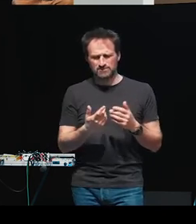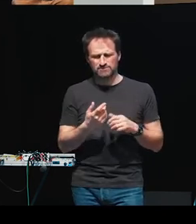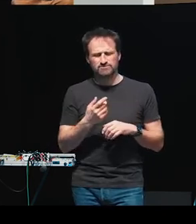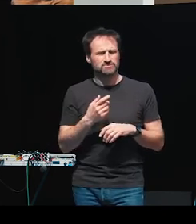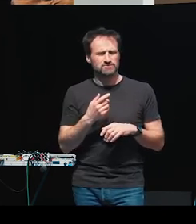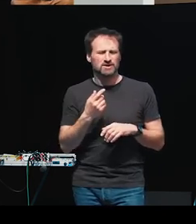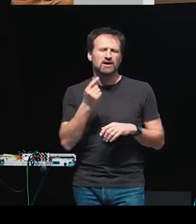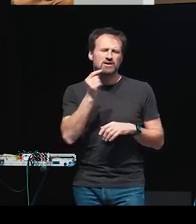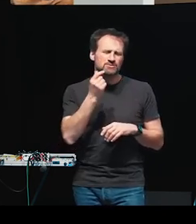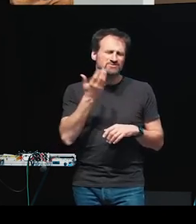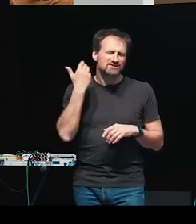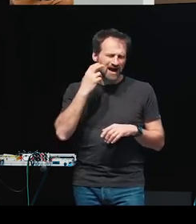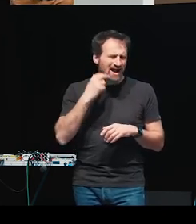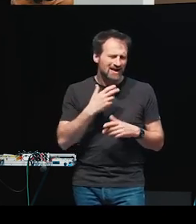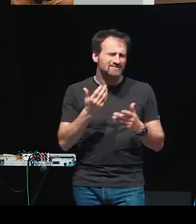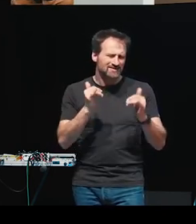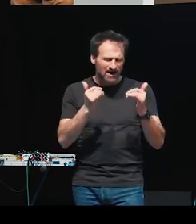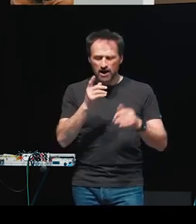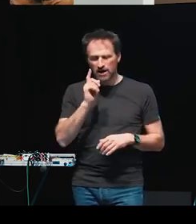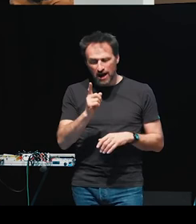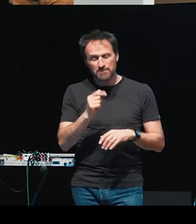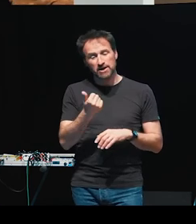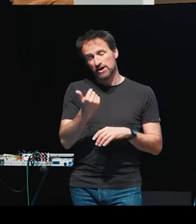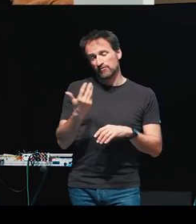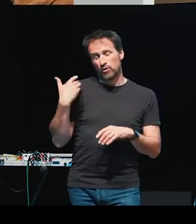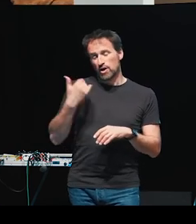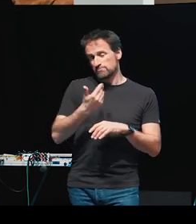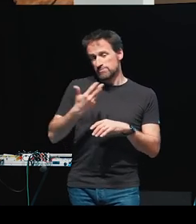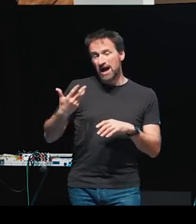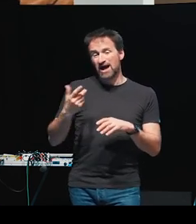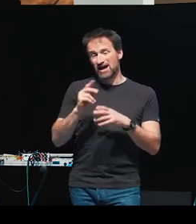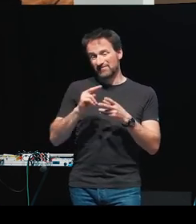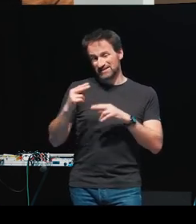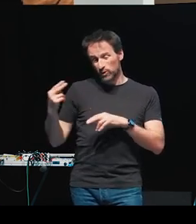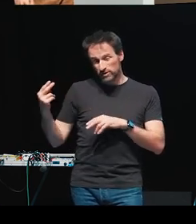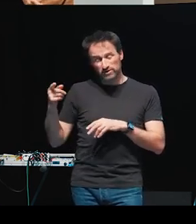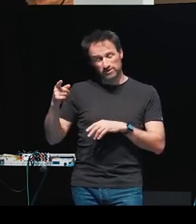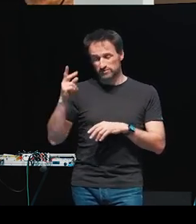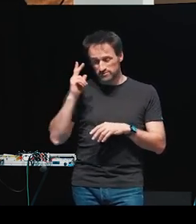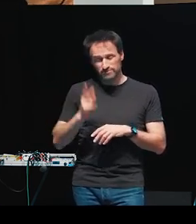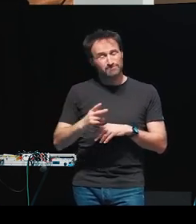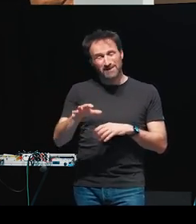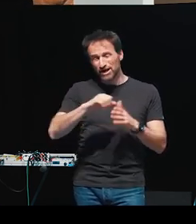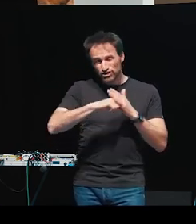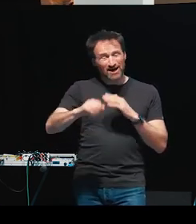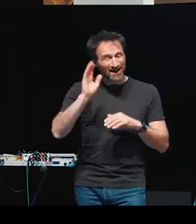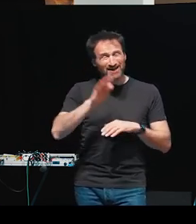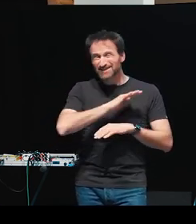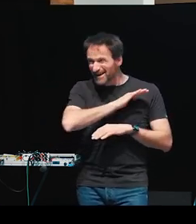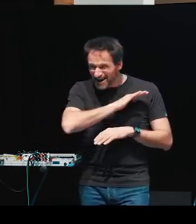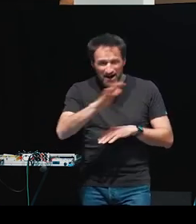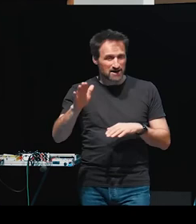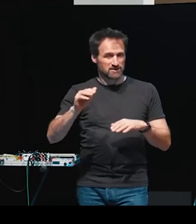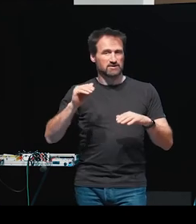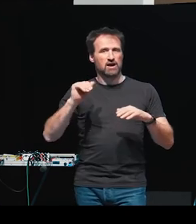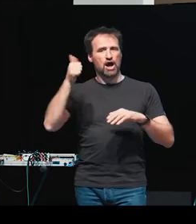but some versions ago, at least, Elm was faster than any major JavaScript framework. So